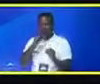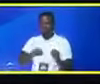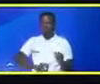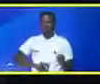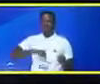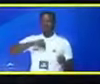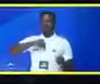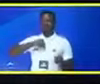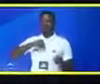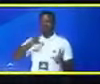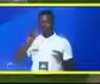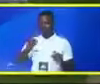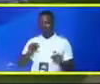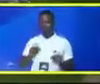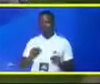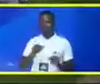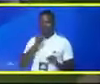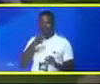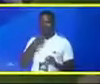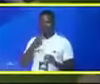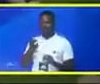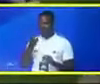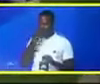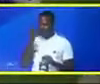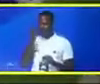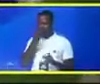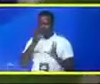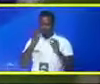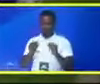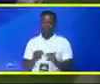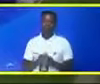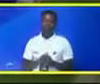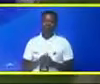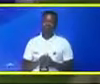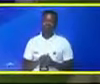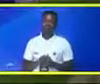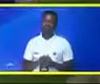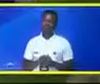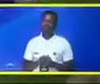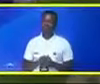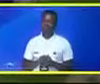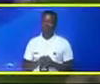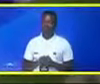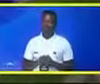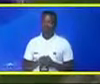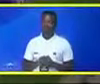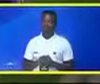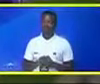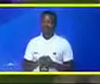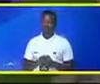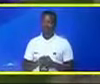not just talking about blindly speaking. No. The light.